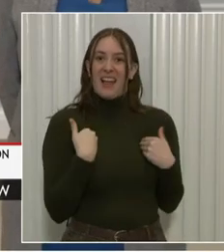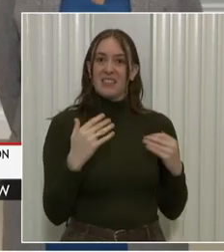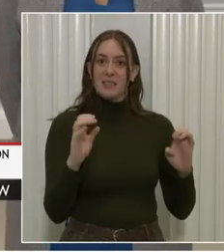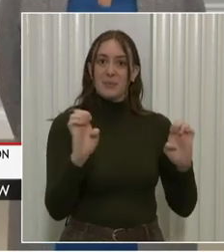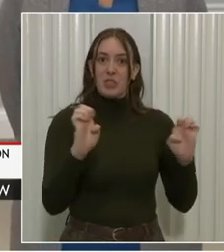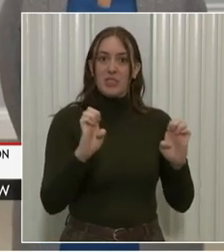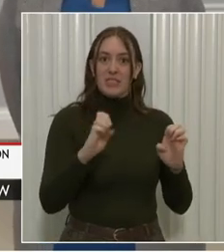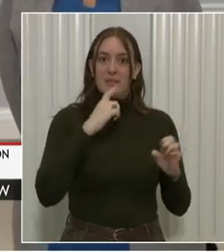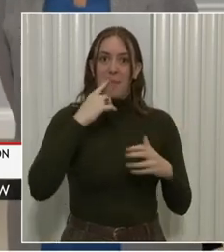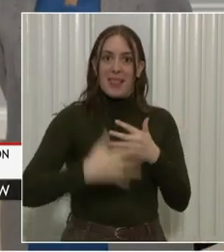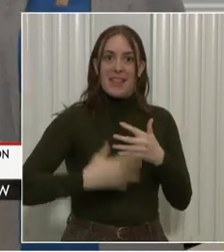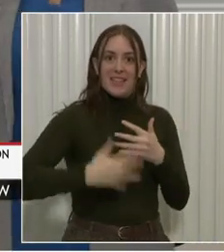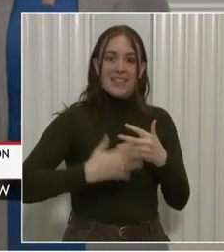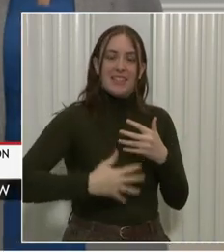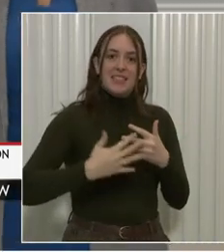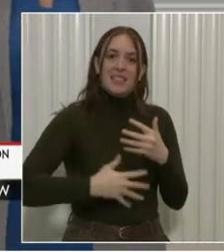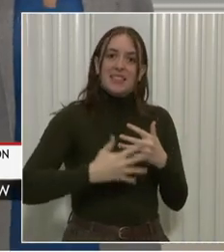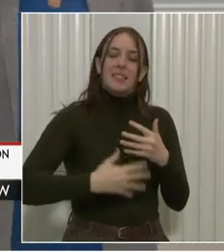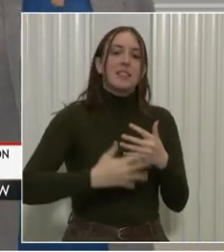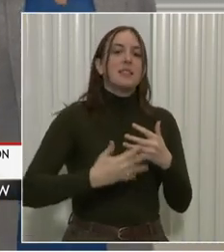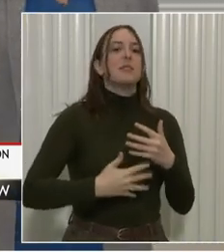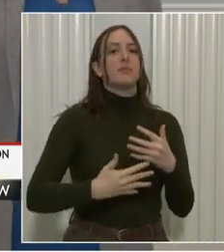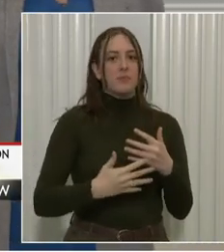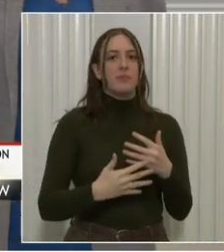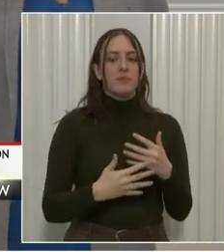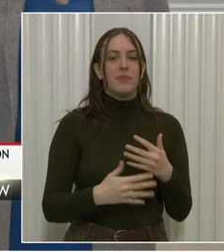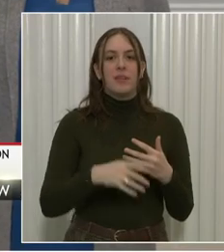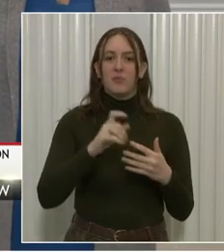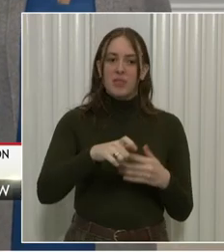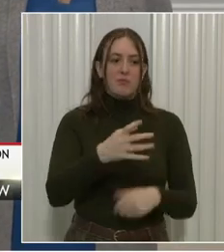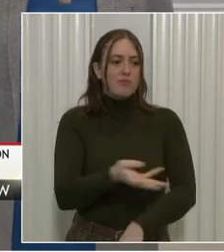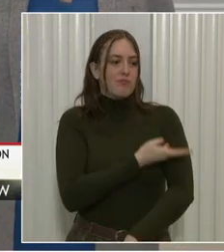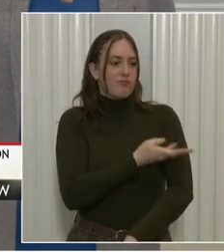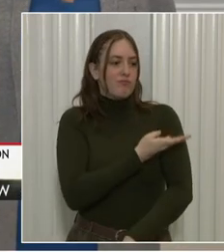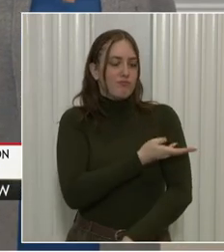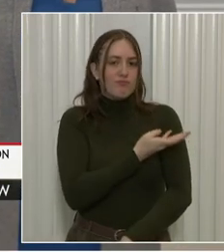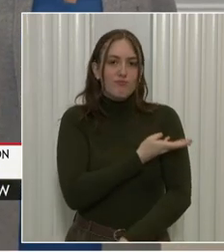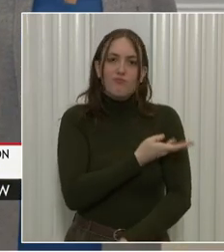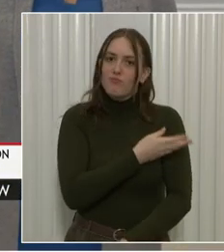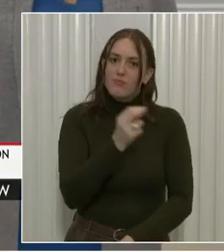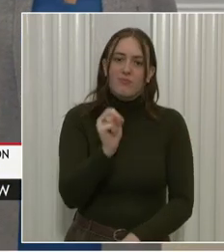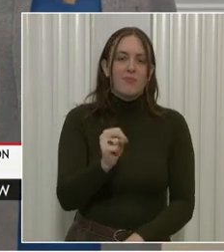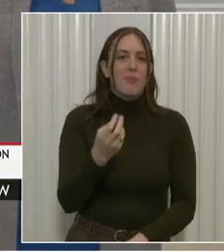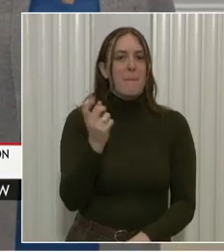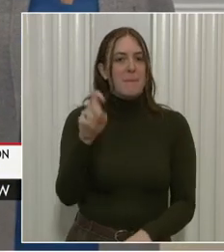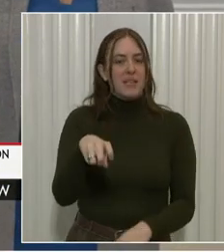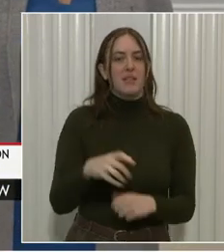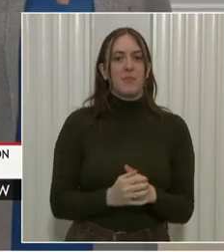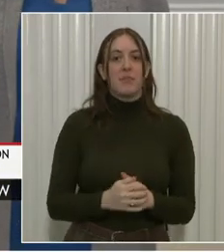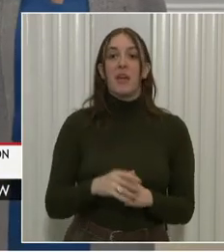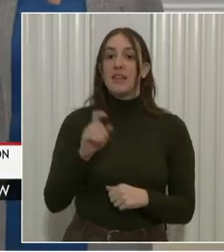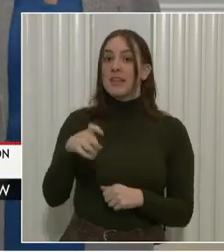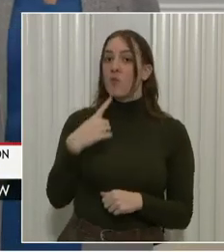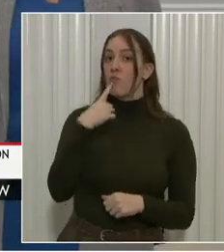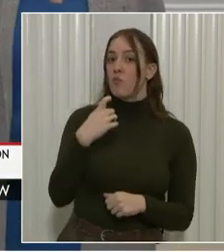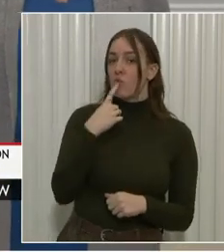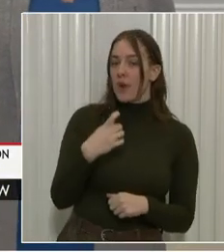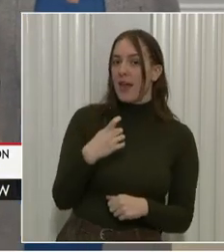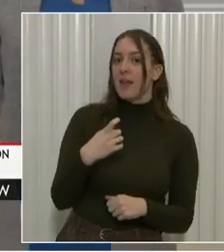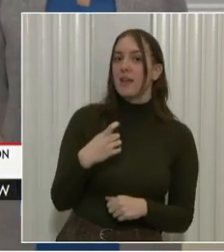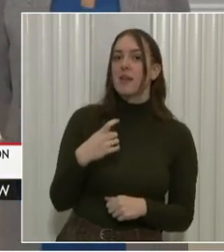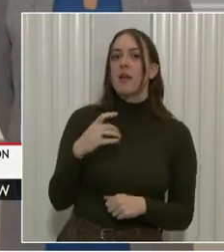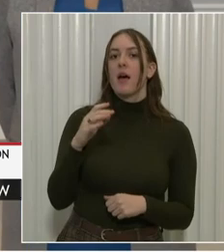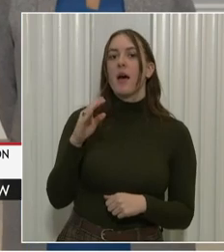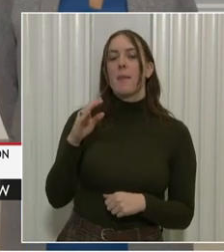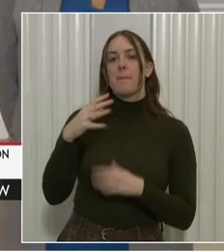bleeding emergency, patients lose not just their red blood cells, which are transporting oxygen to their body, they're also losing